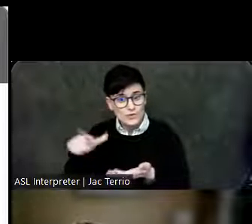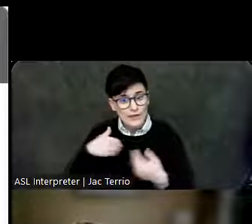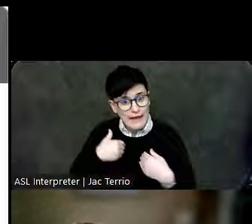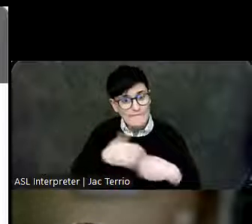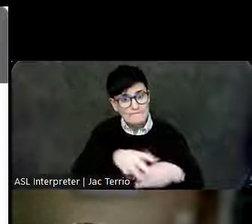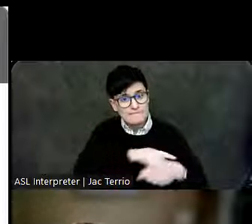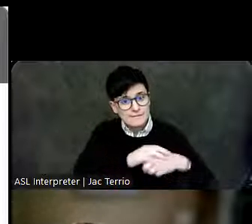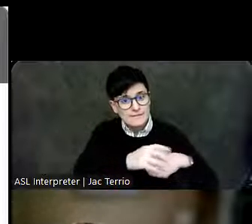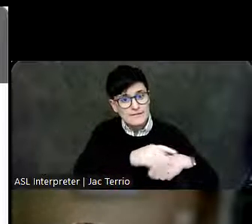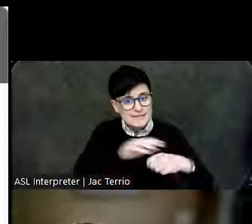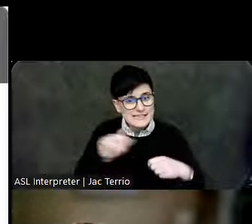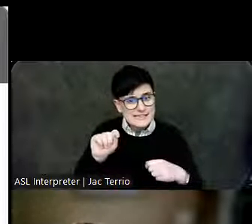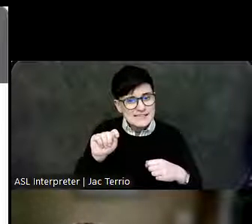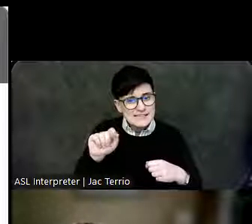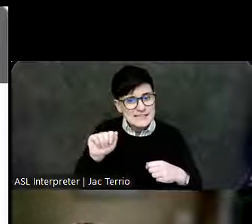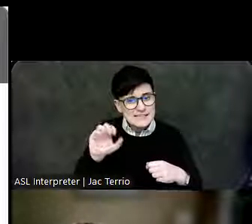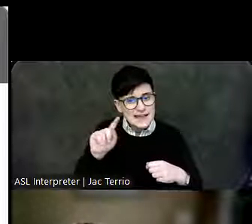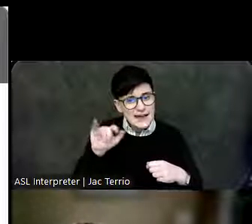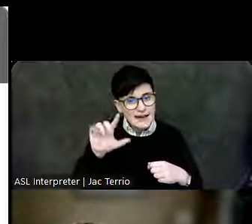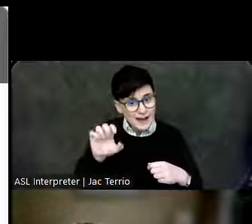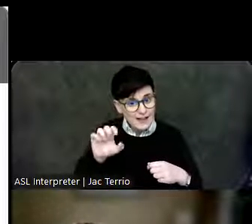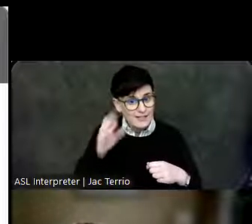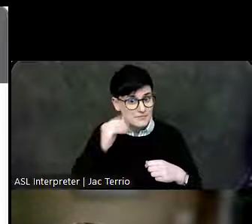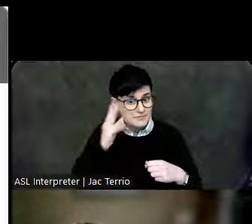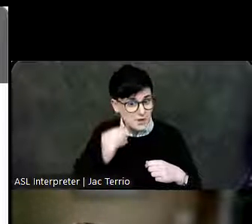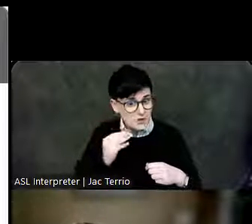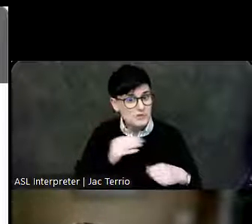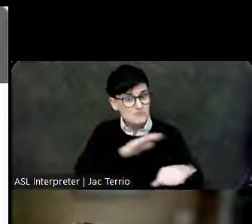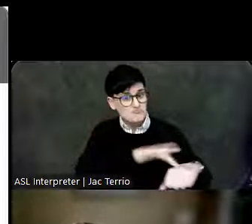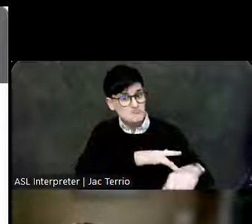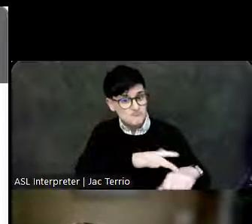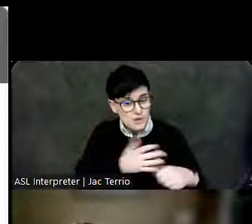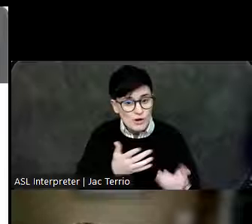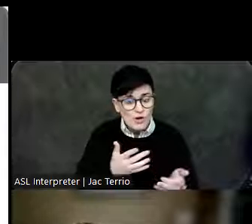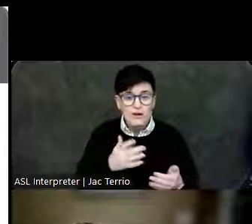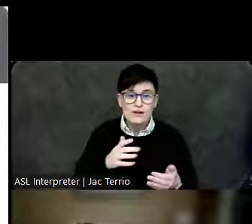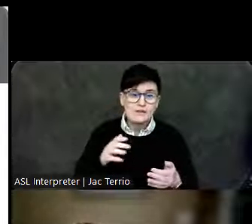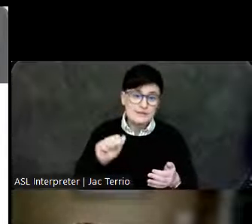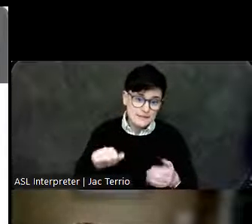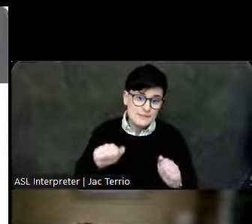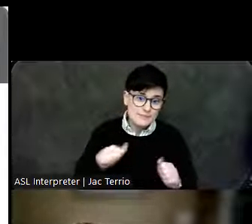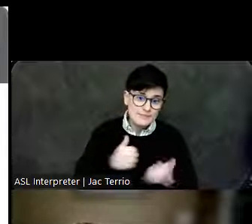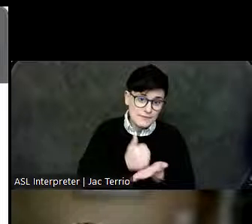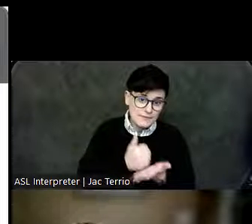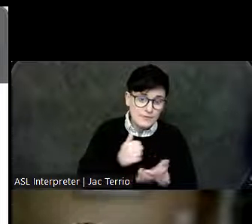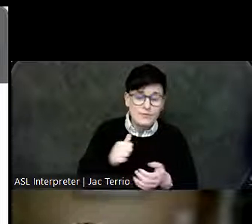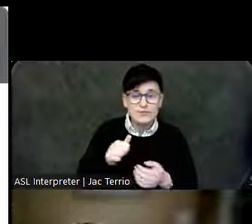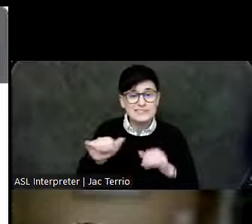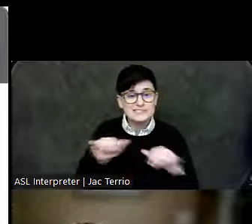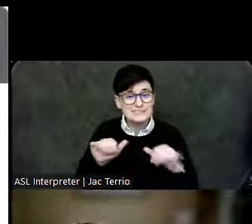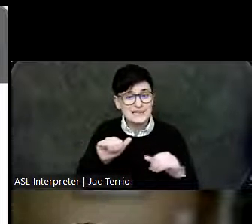of thing. So those can be helpful. And the same is also true of some of